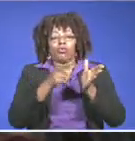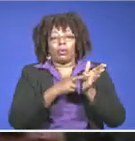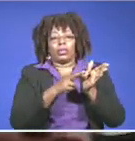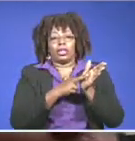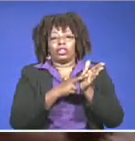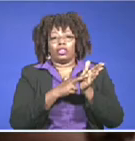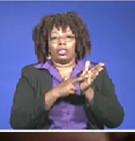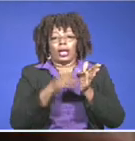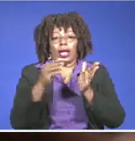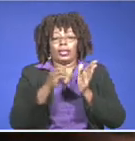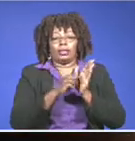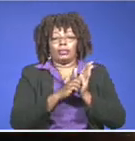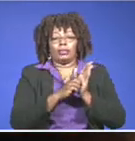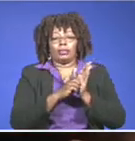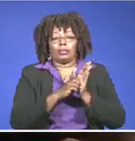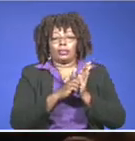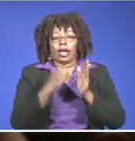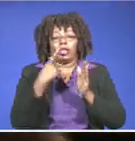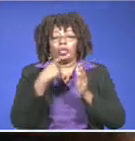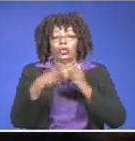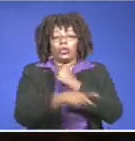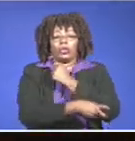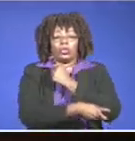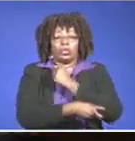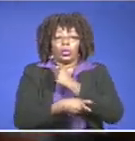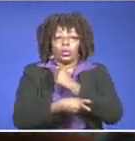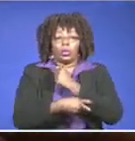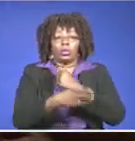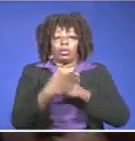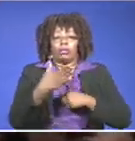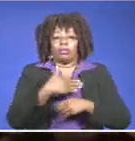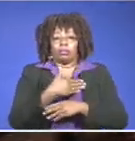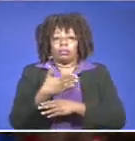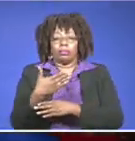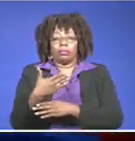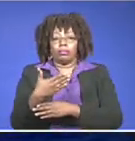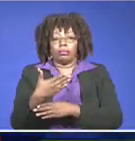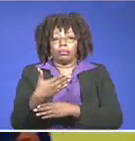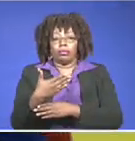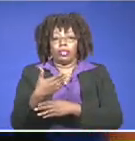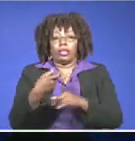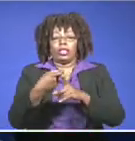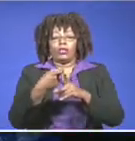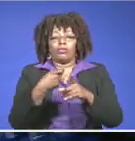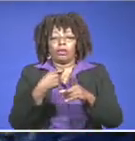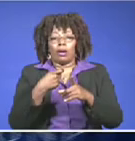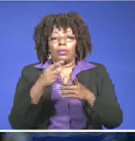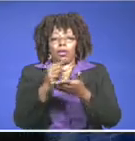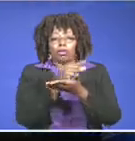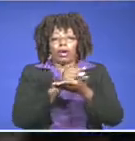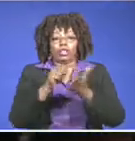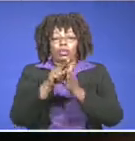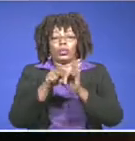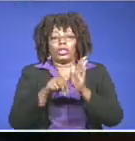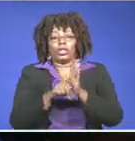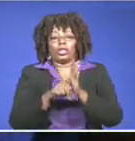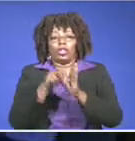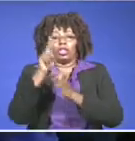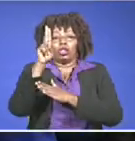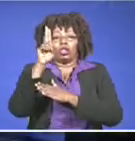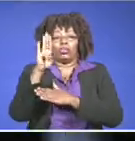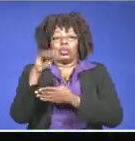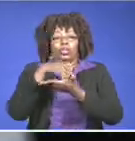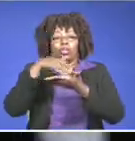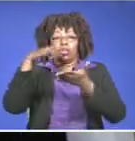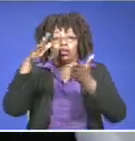representation and expression," and "Who stole my stole?" The concerns all stemming from adornments for graduation. U.B student